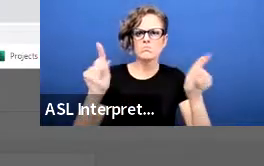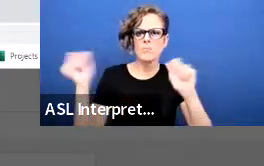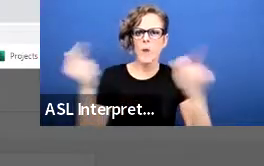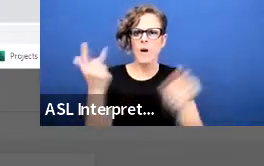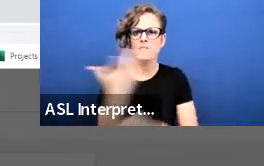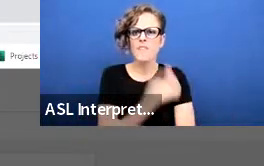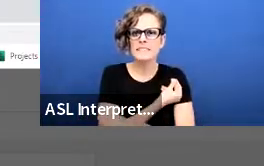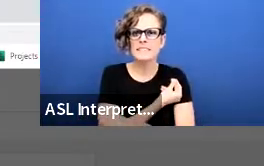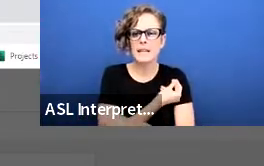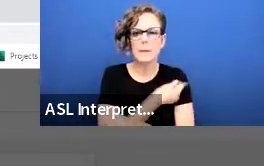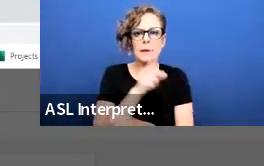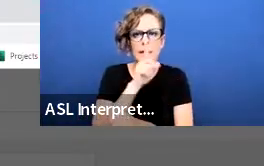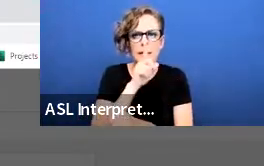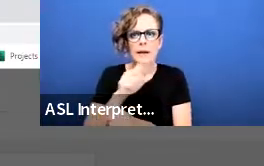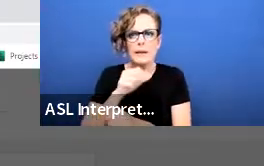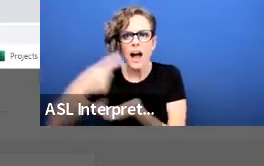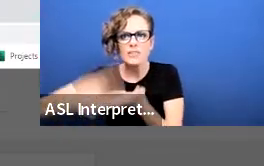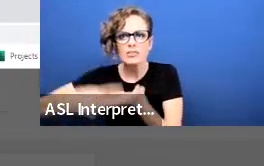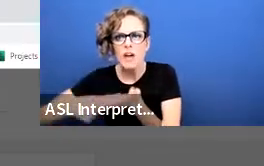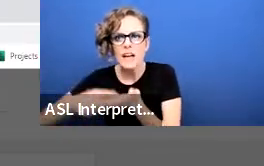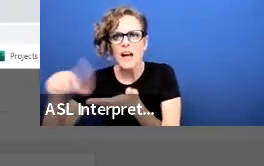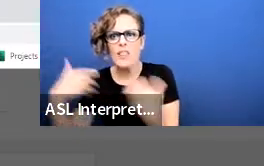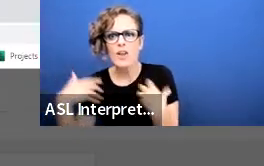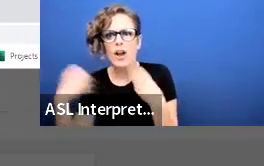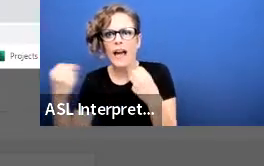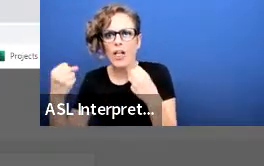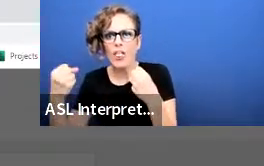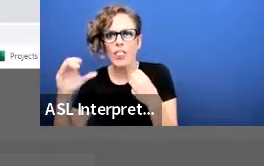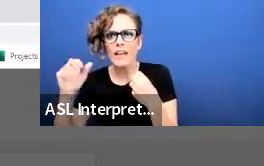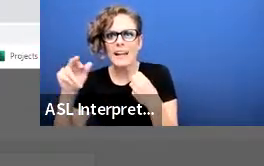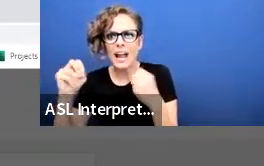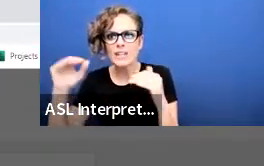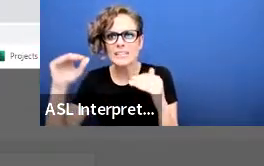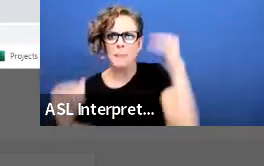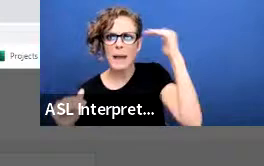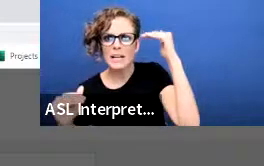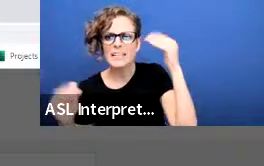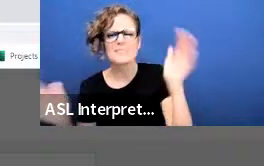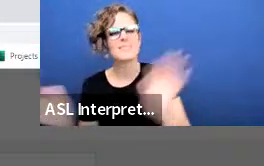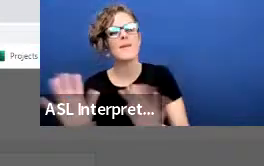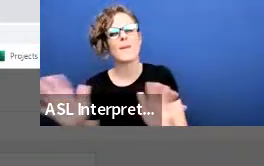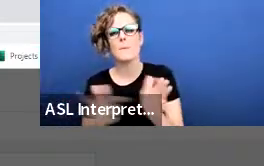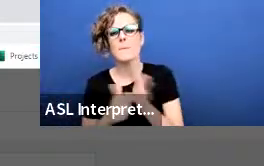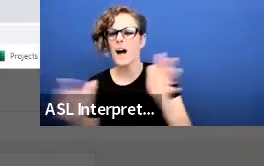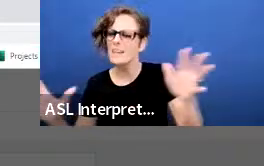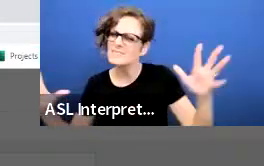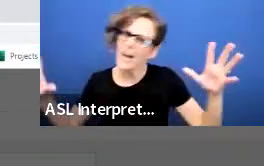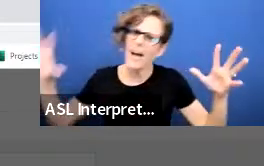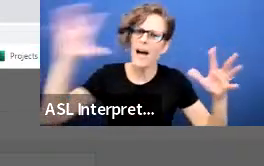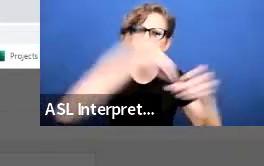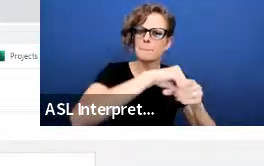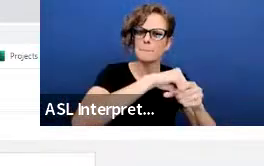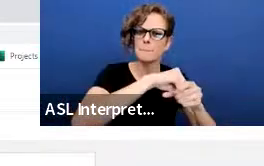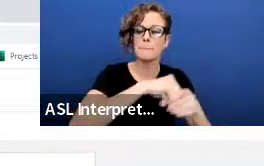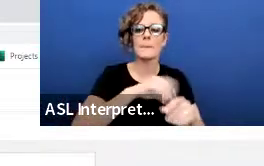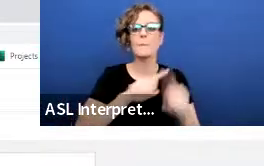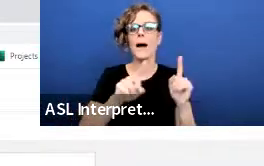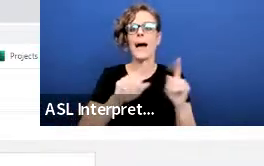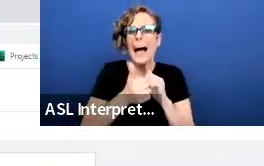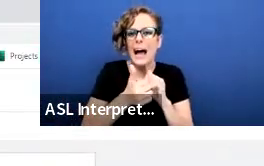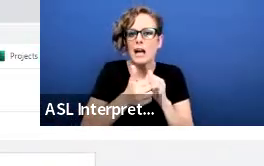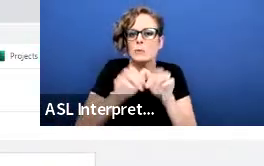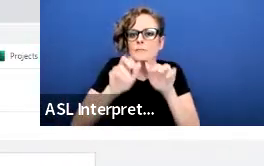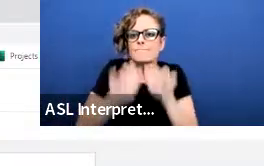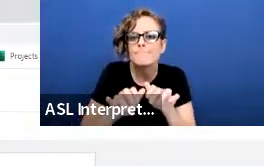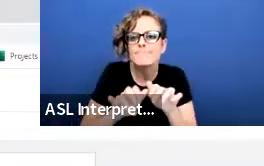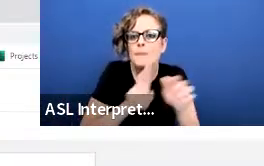without addressing other healthcare disparities, right? That's clear. But let's put some of this in writing if anybody has any statements